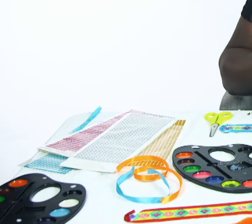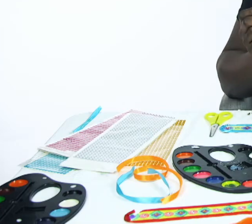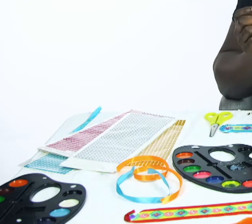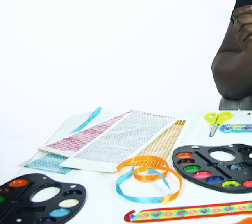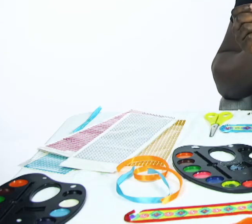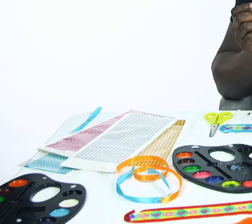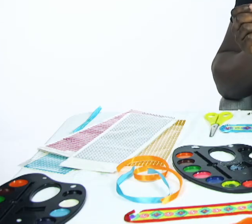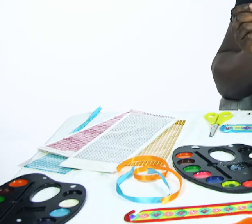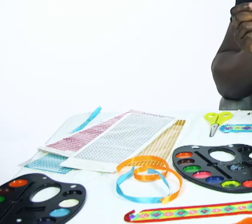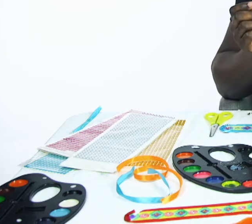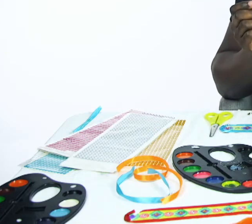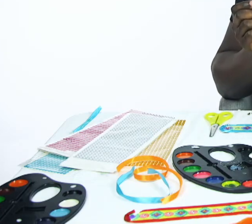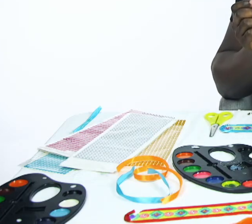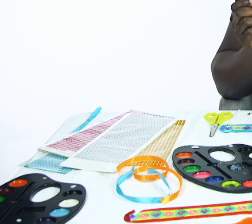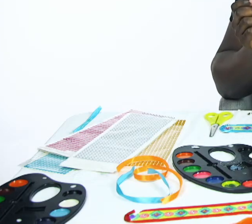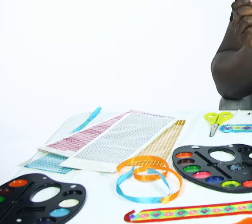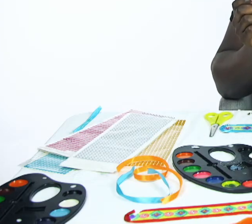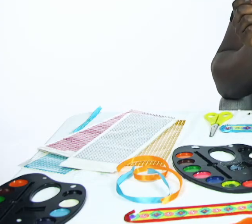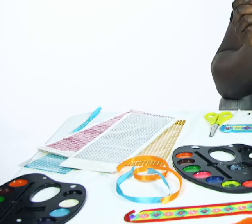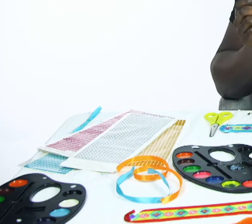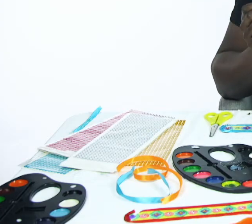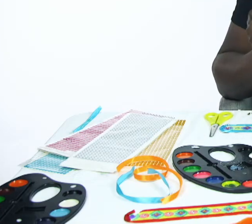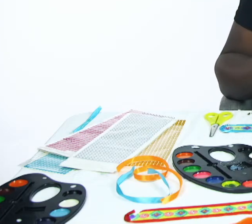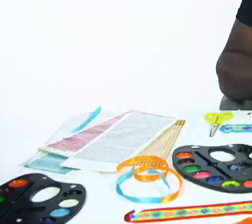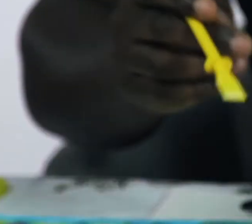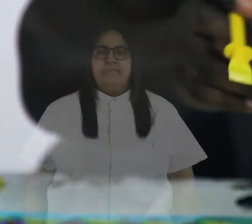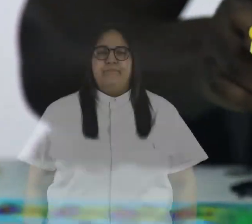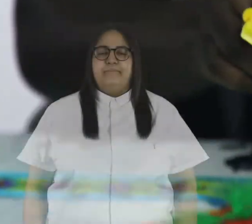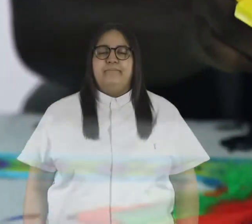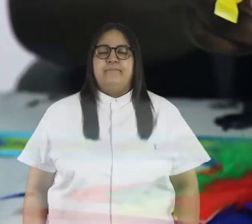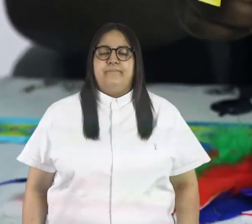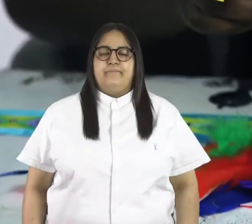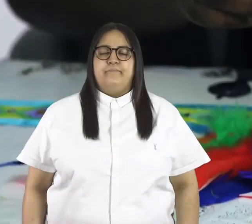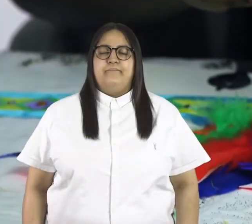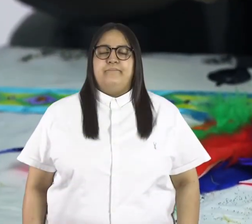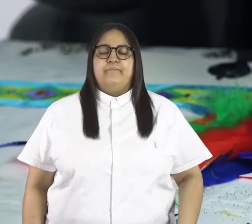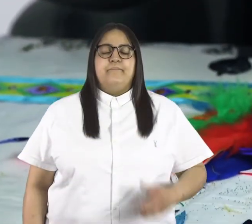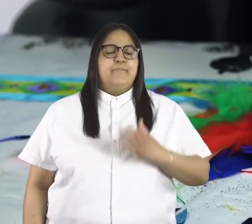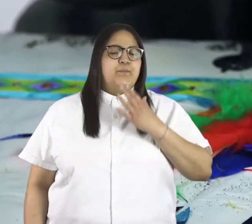Just apply like a good amount onto it.